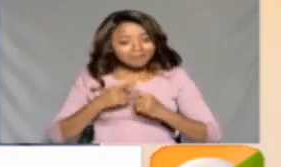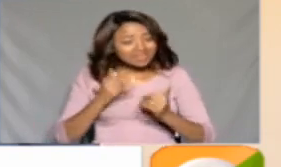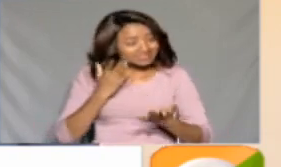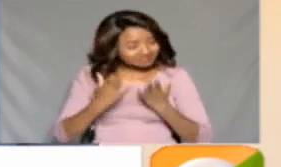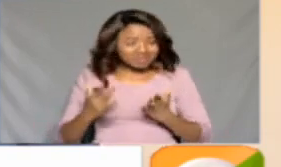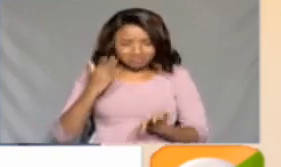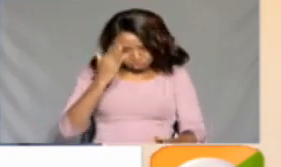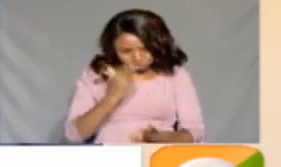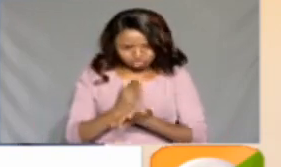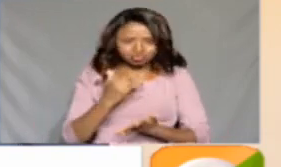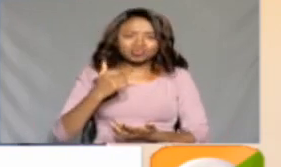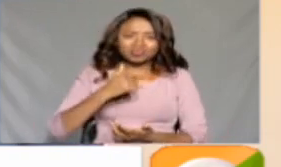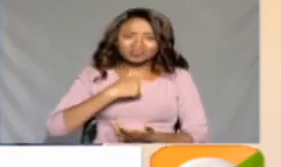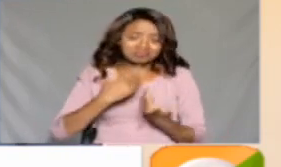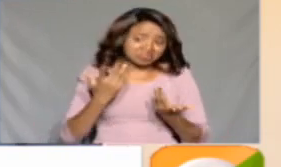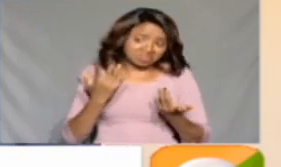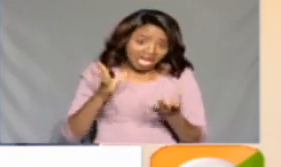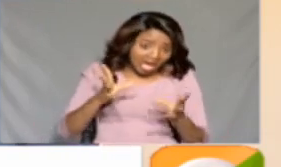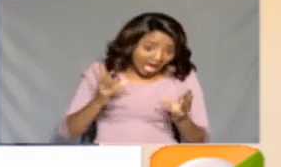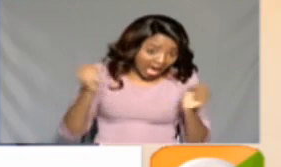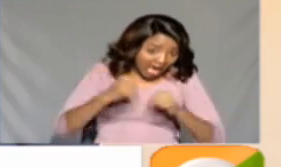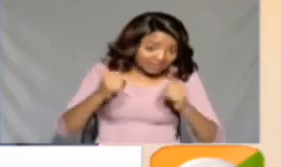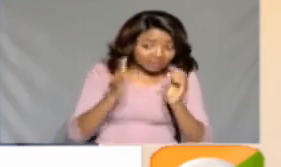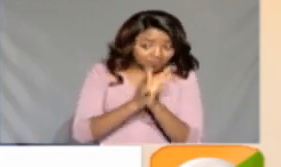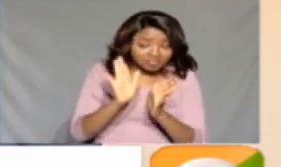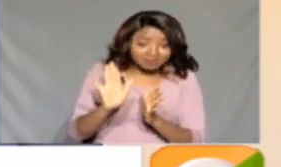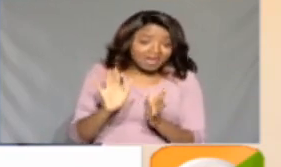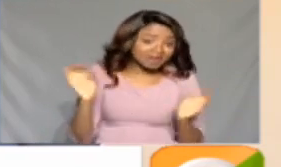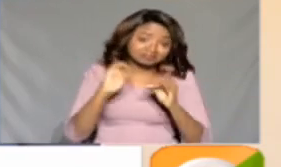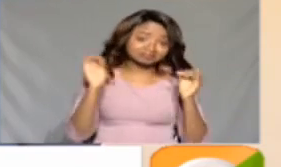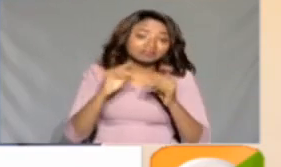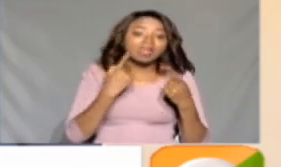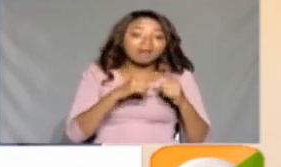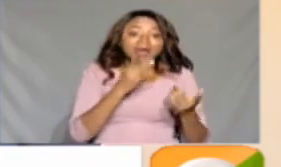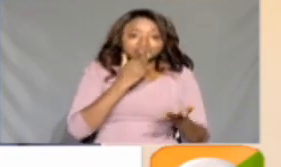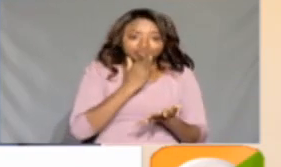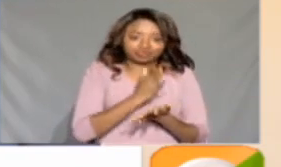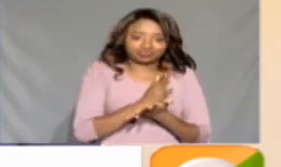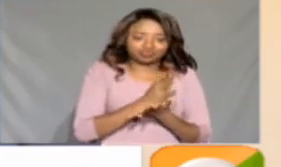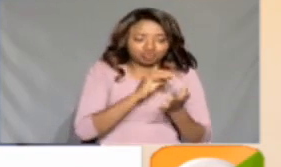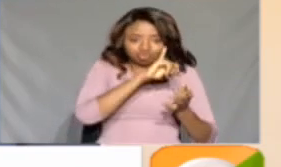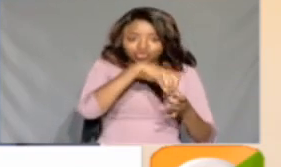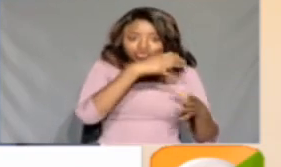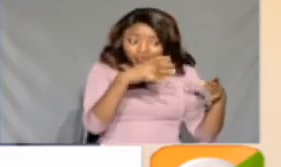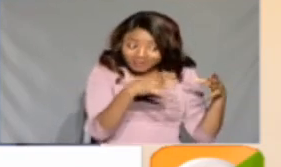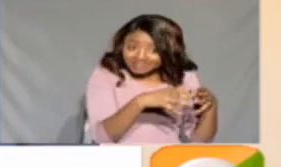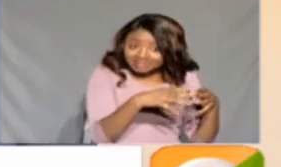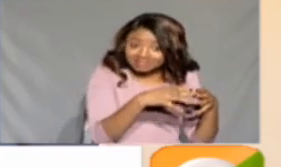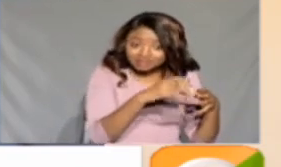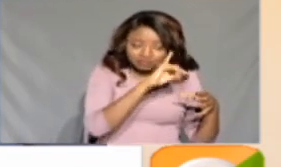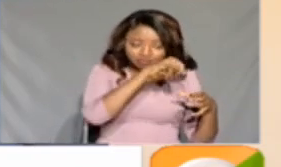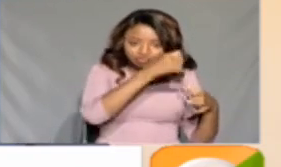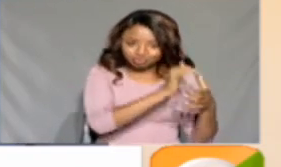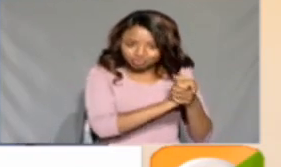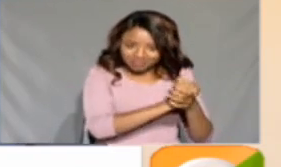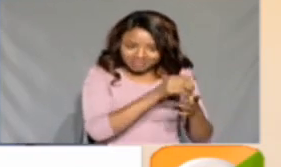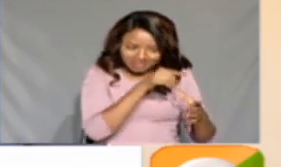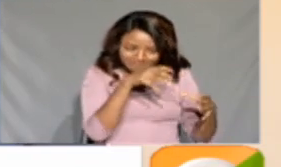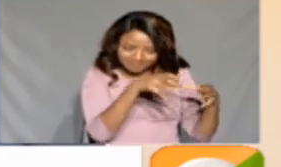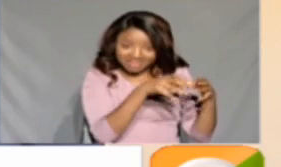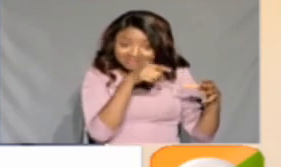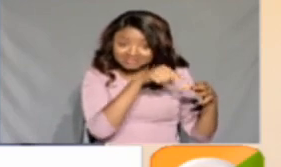concerned, and as an insider, Jubilee is going to be bigger in 2022 than it ever was